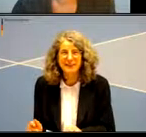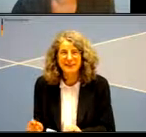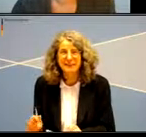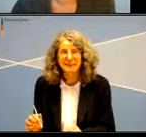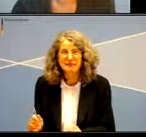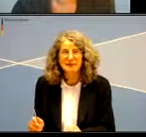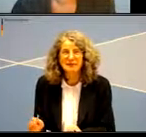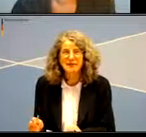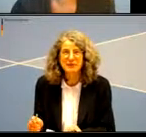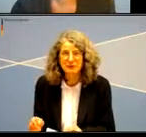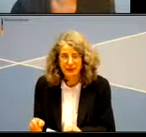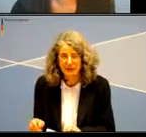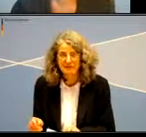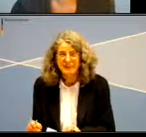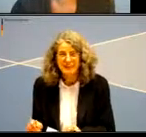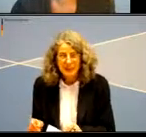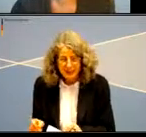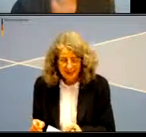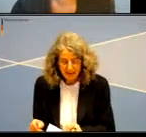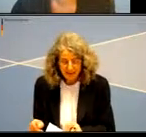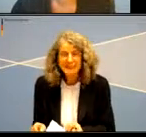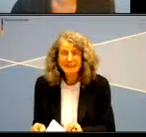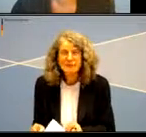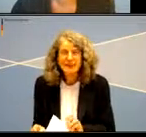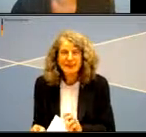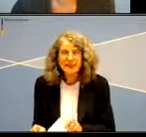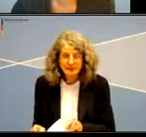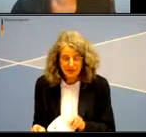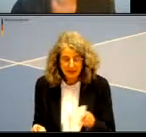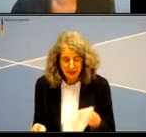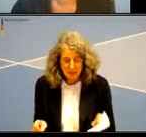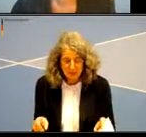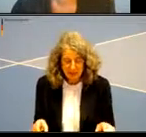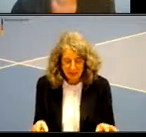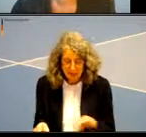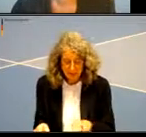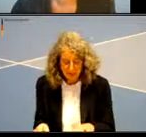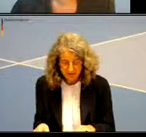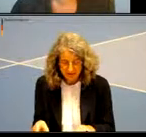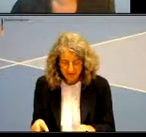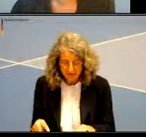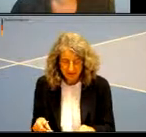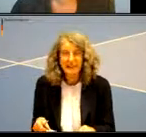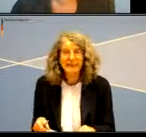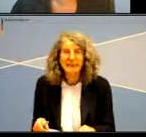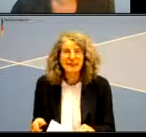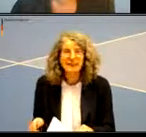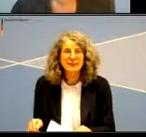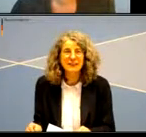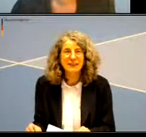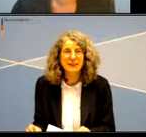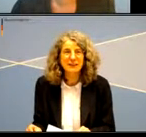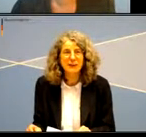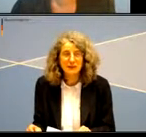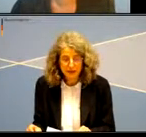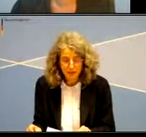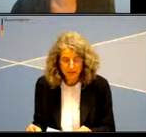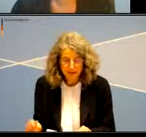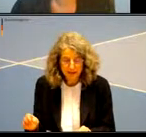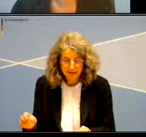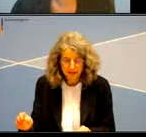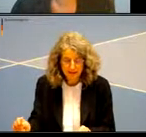well from Bruegg. With this, I would like to come to the introduction of